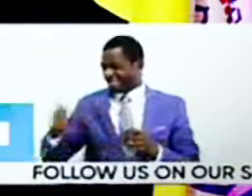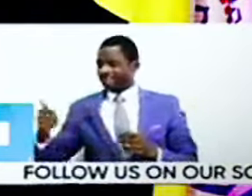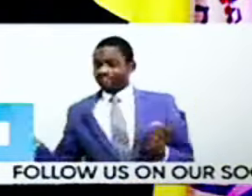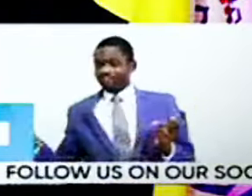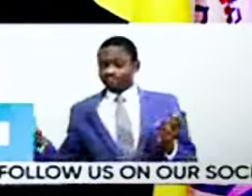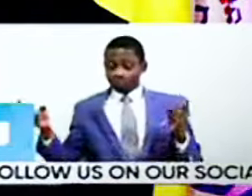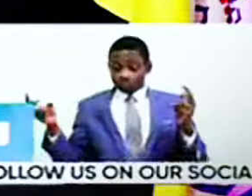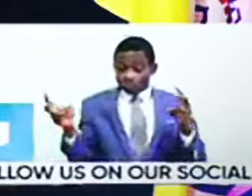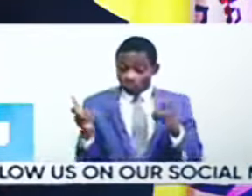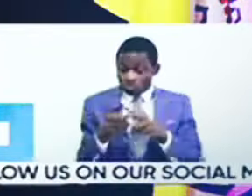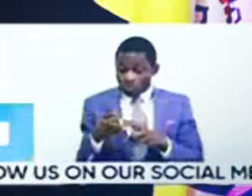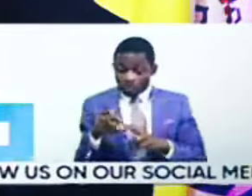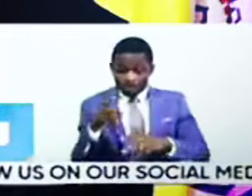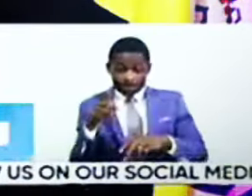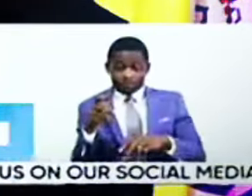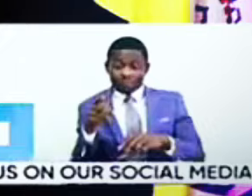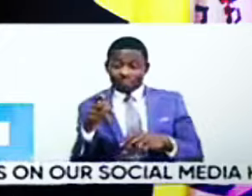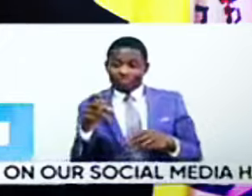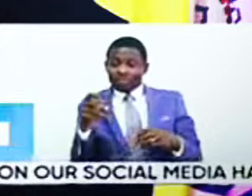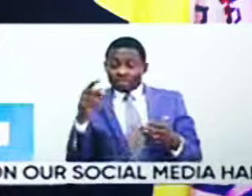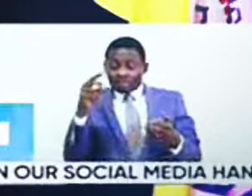Romans.